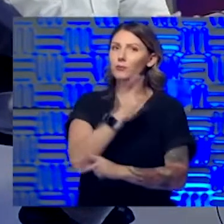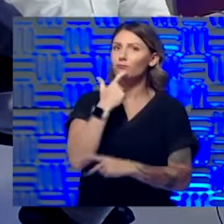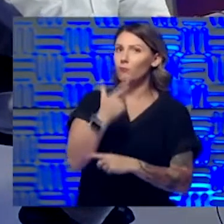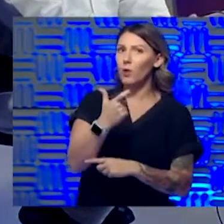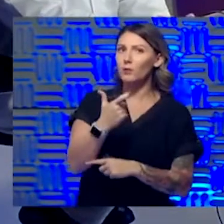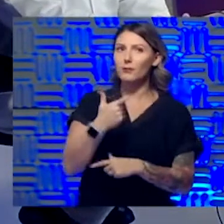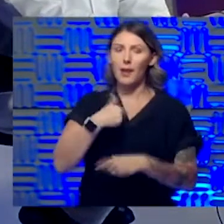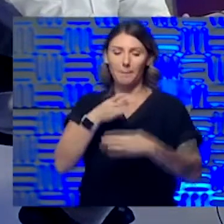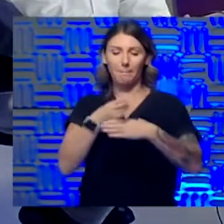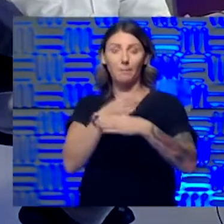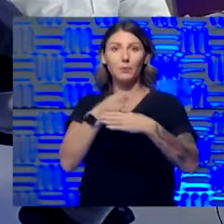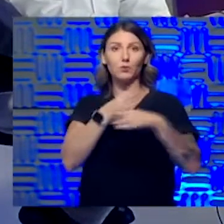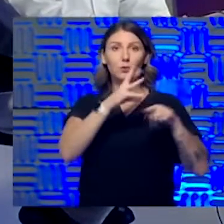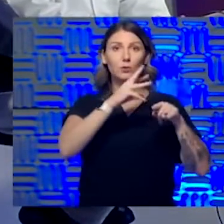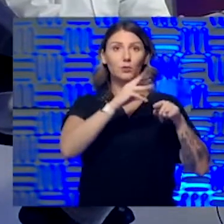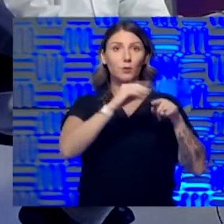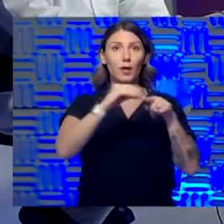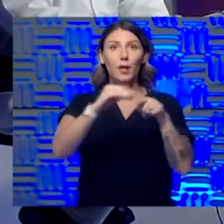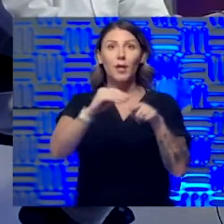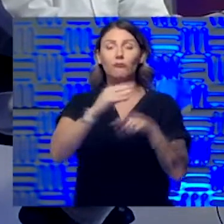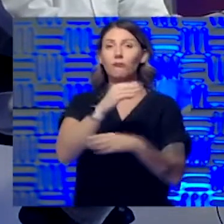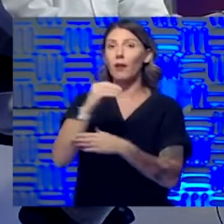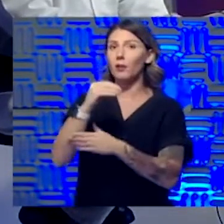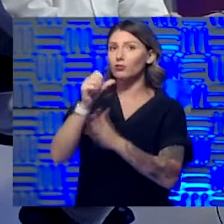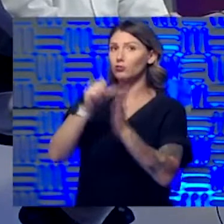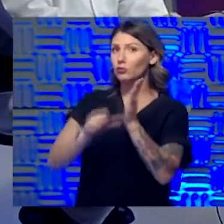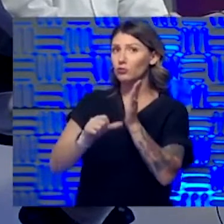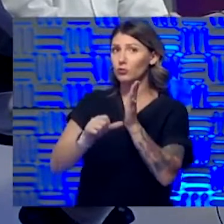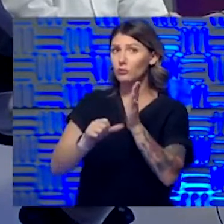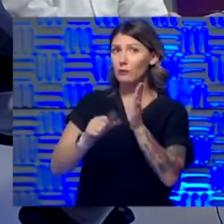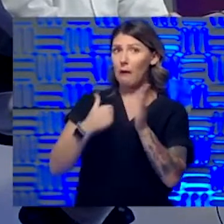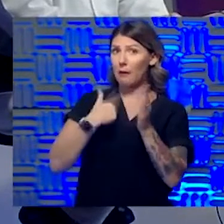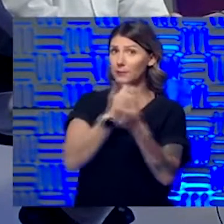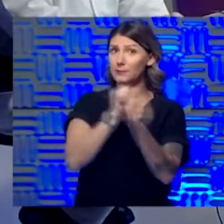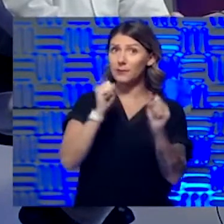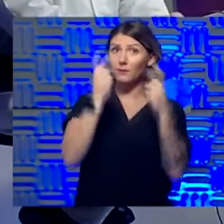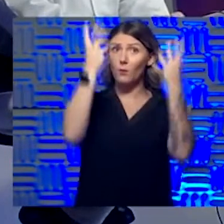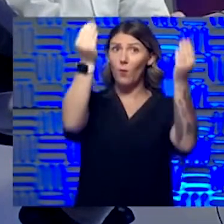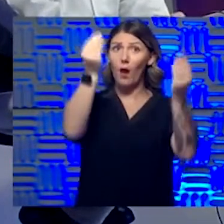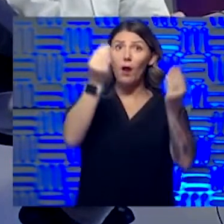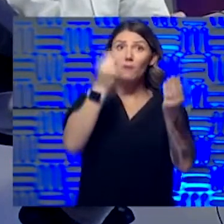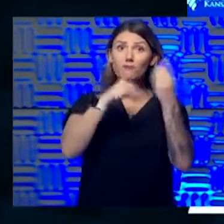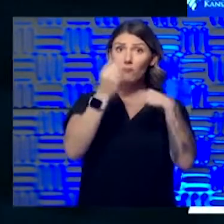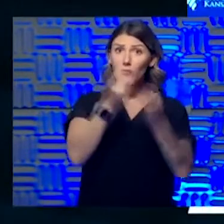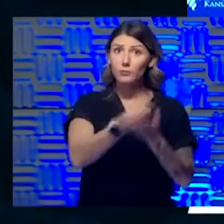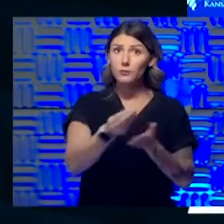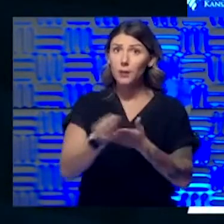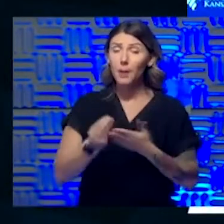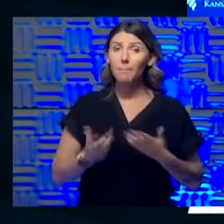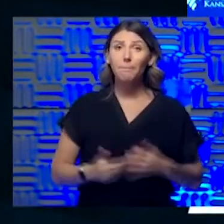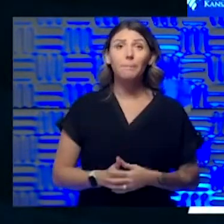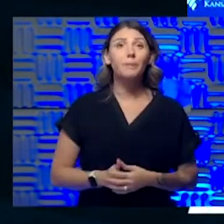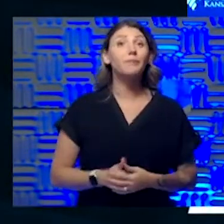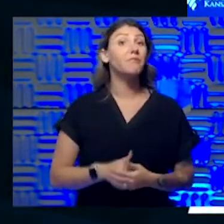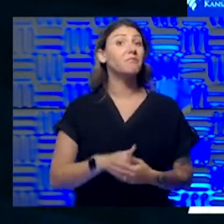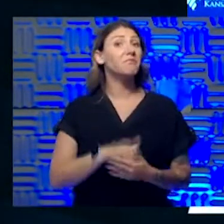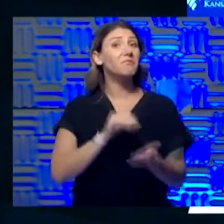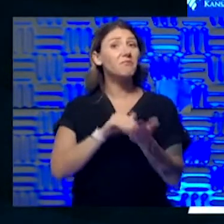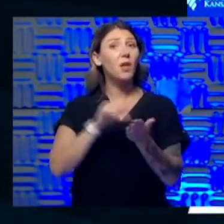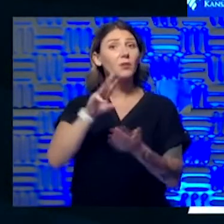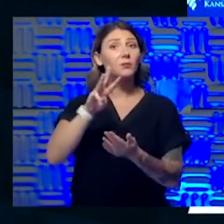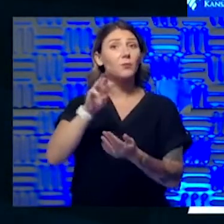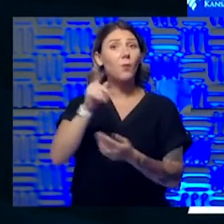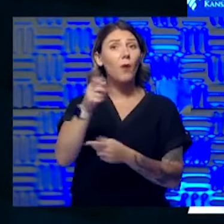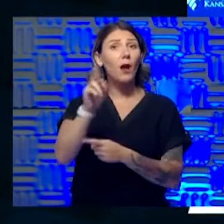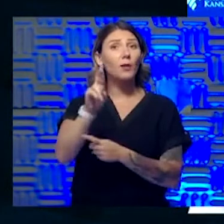between radiation and surgery. Am I safe to do my own grocery shopping? Dr. Wagner, what do you think?